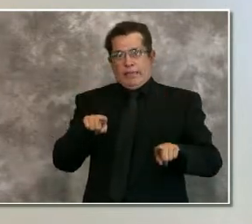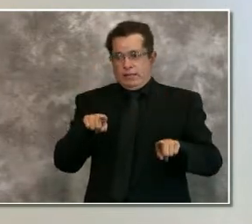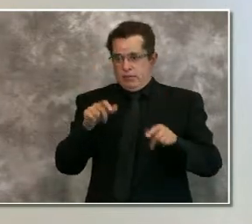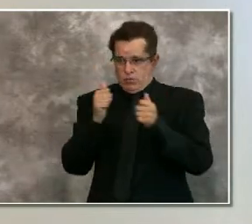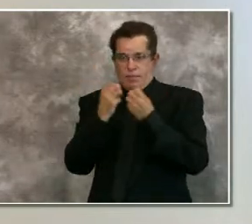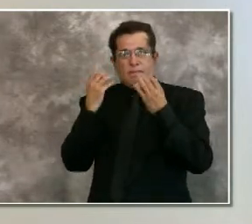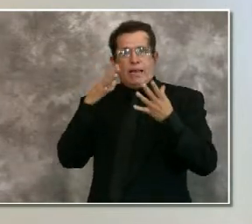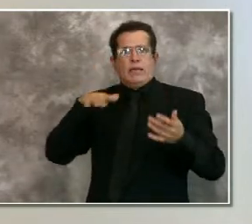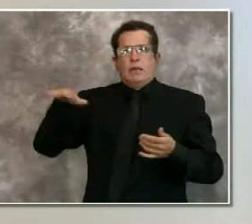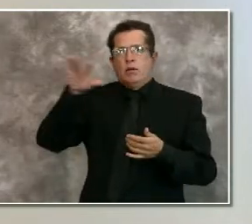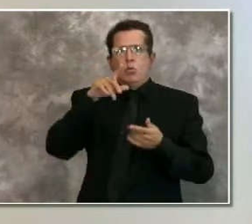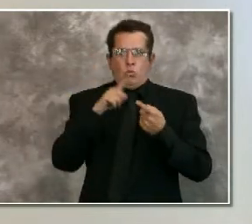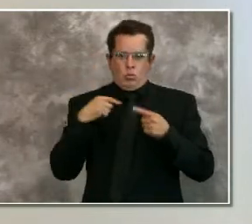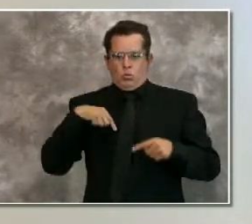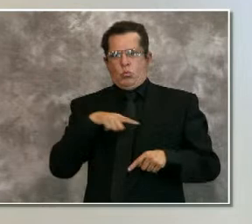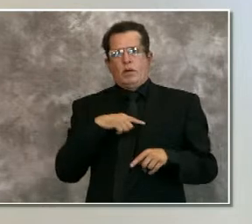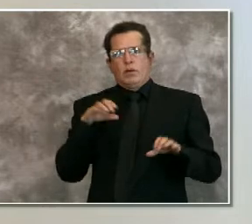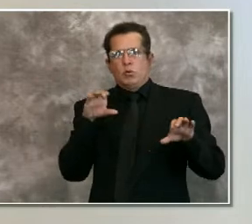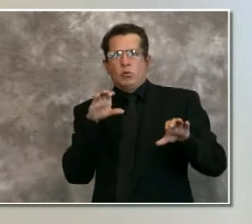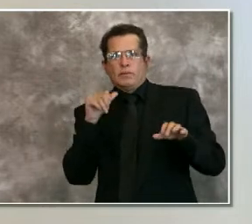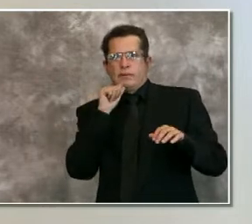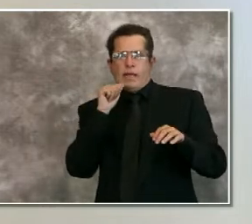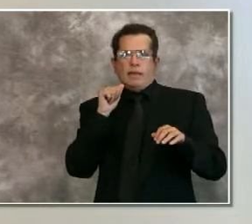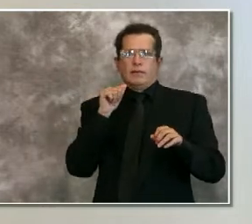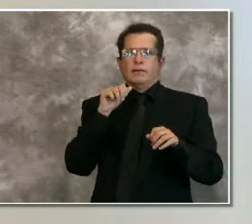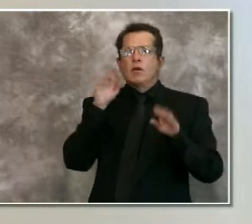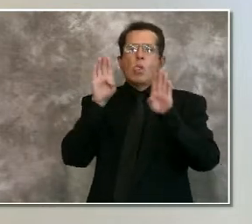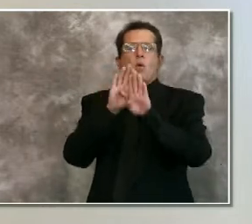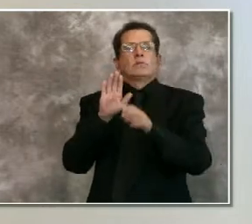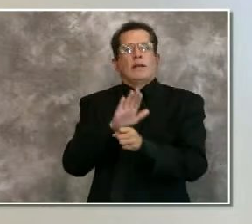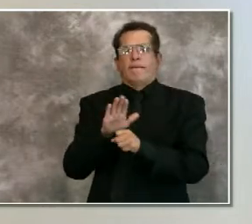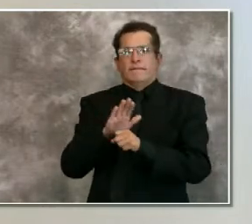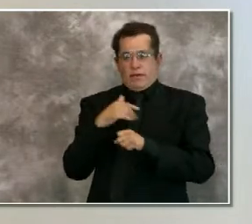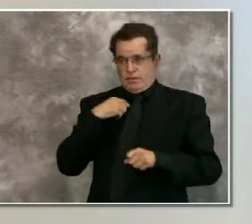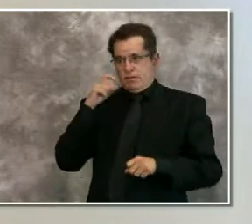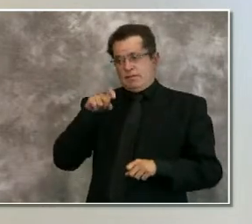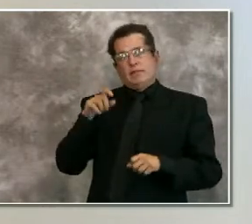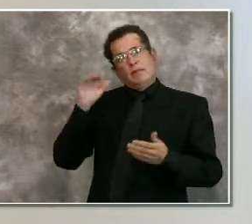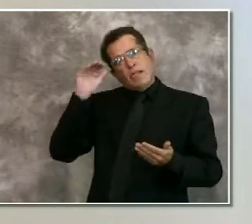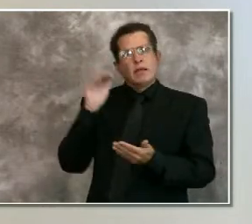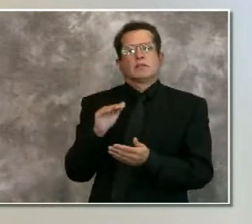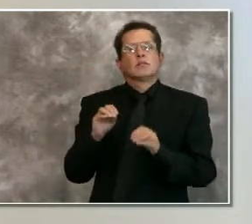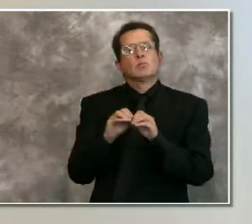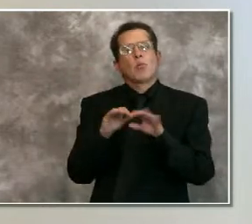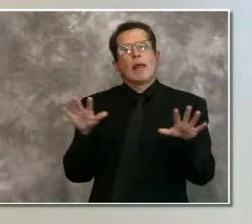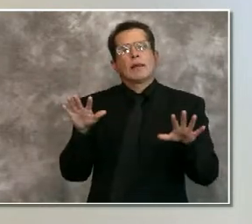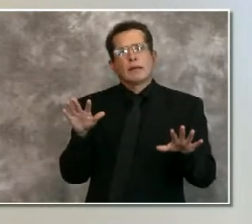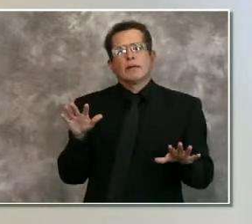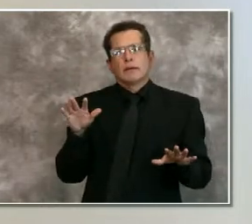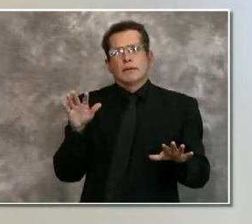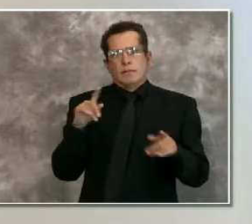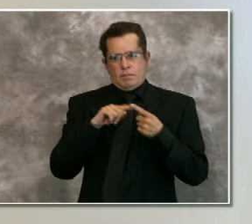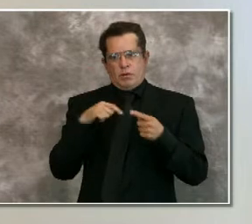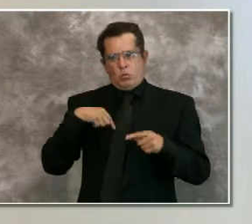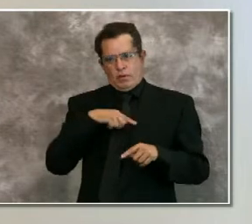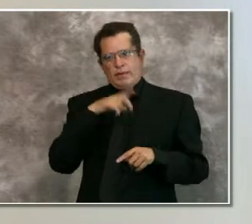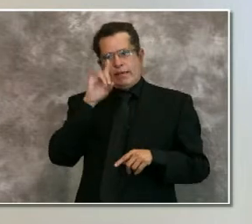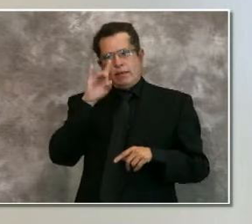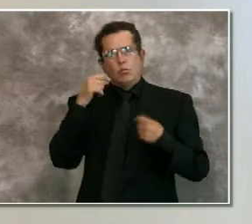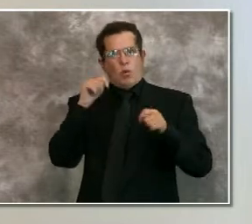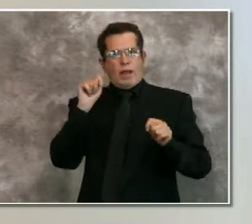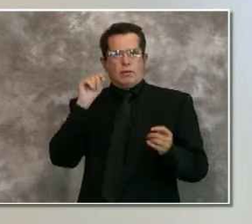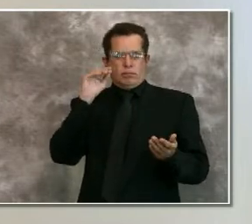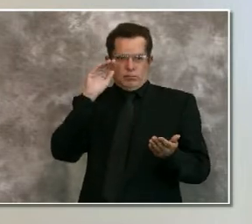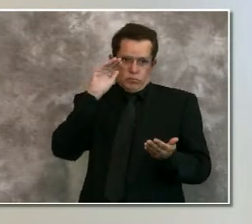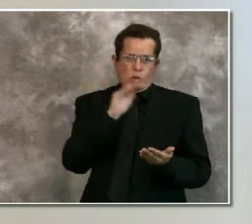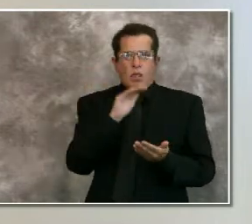took and the outcomes we saw. So we did not see significant early spread because we did incredibly unprecedented things to delay it. And as